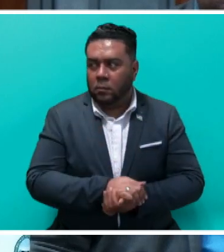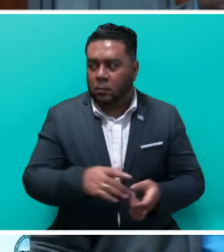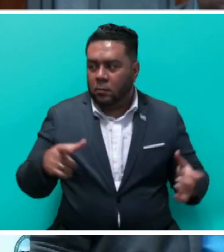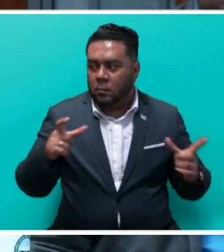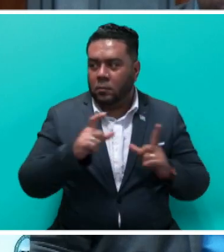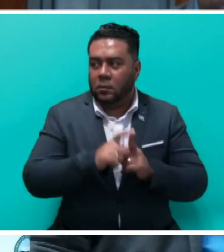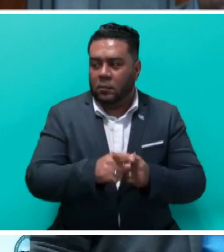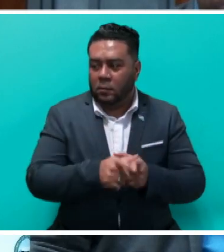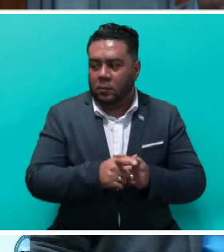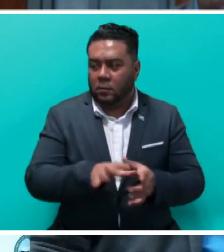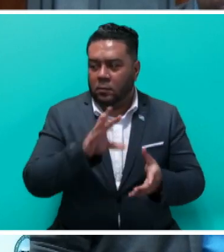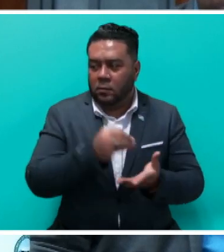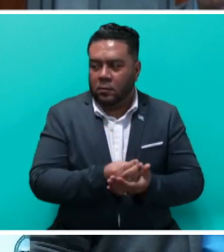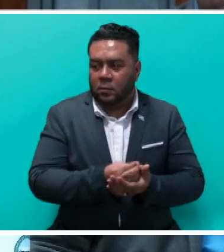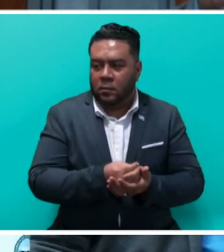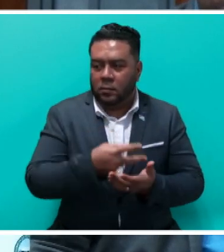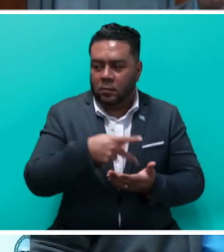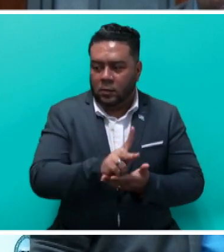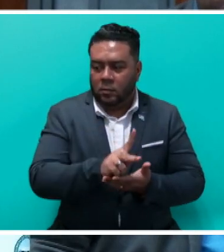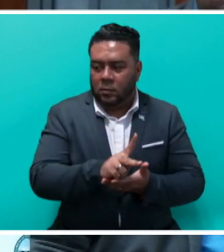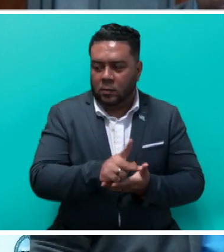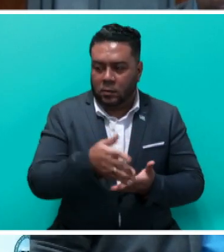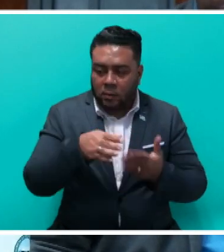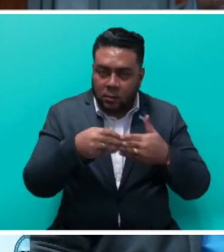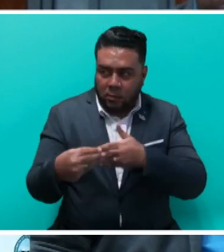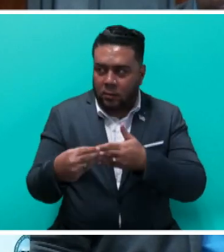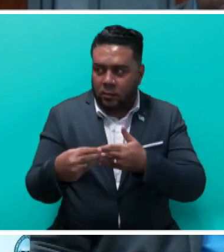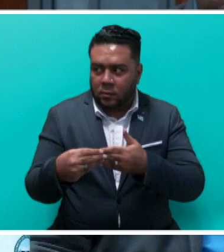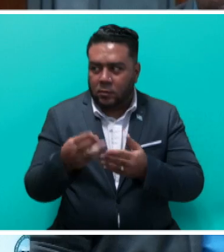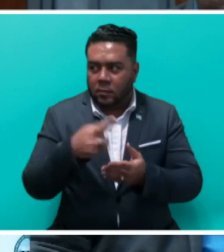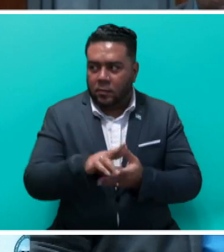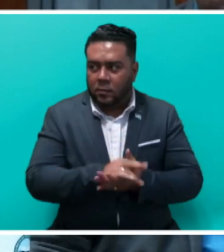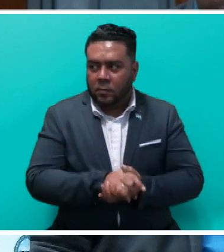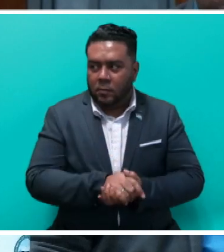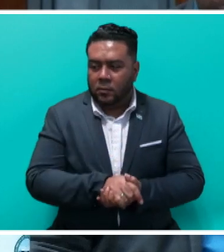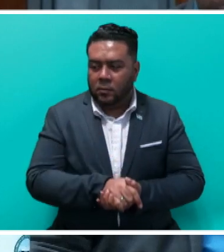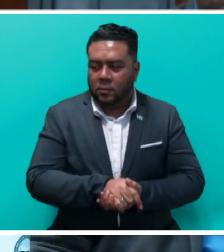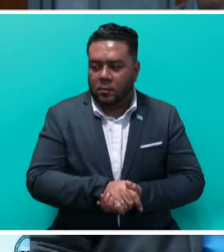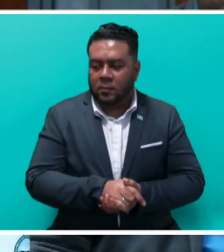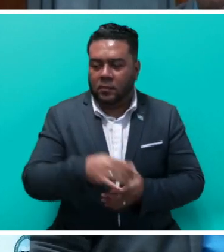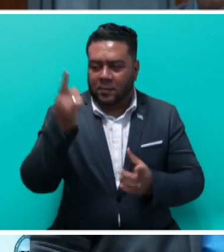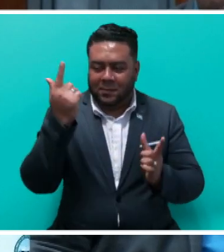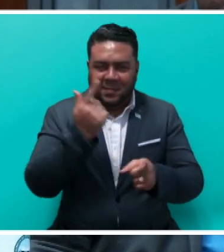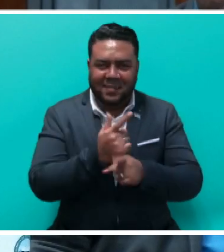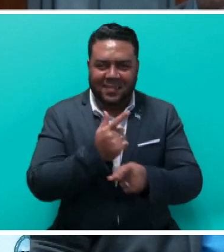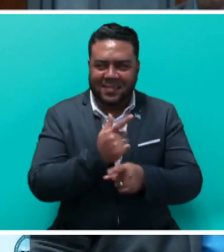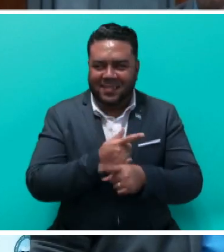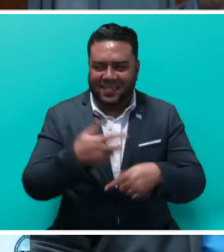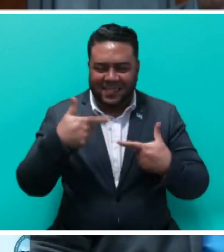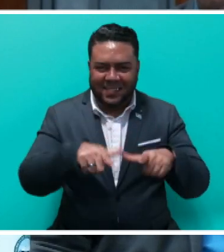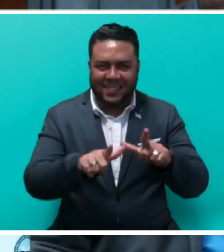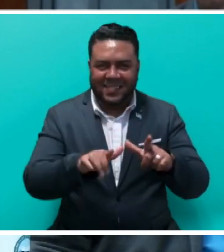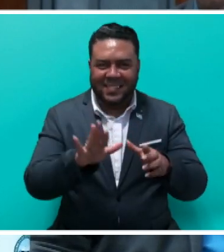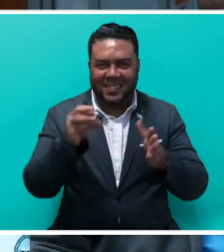obtaining proper permits has led to an increase in informal and sometimes illegal transportation services. This not